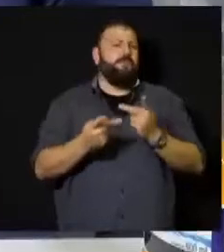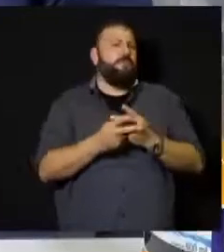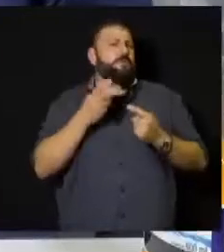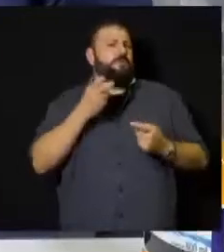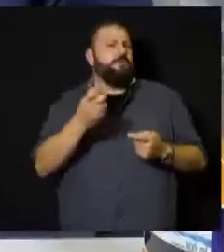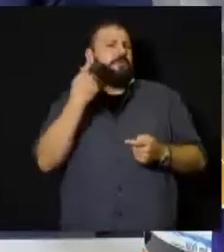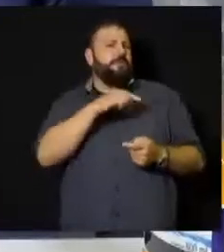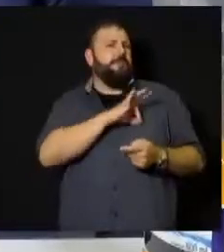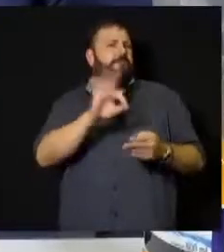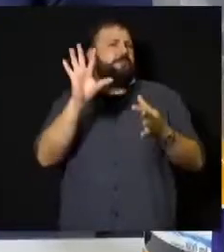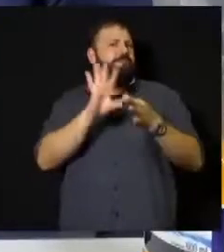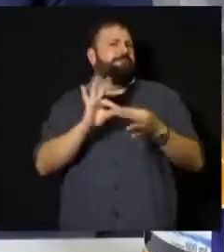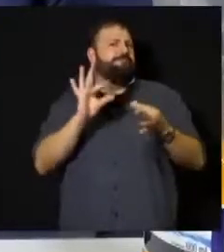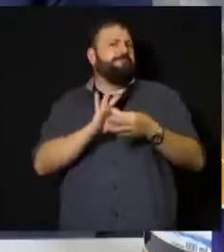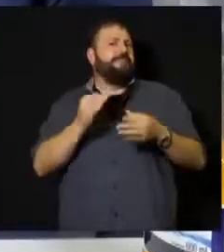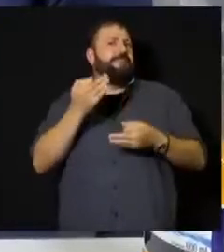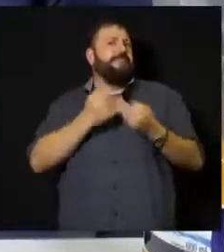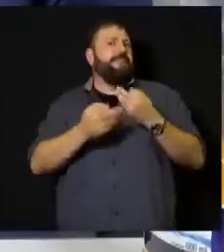or let's talk.